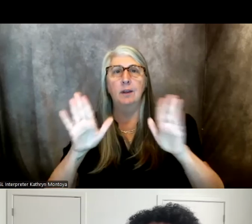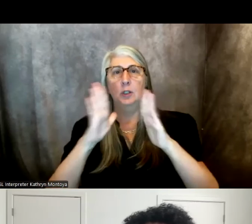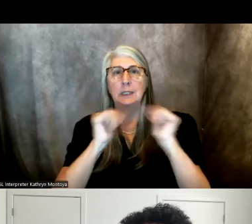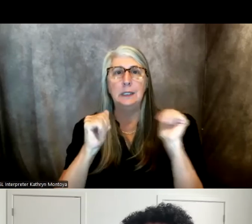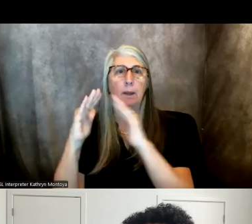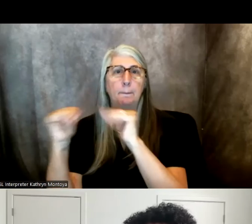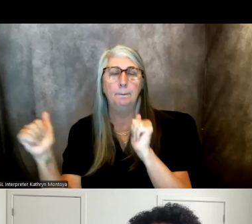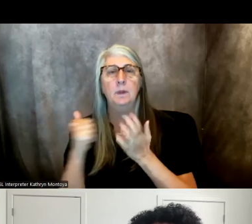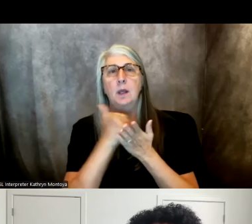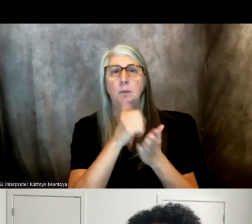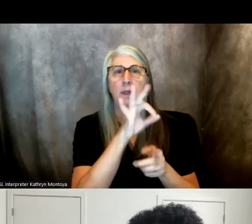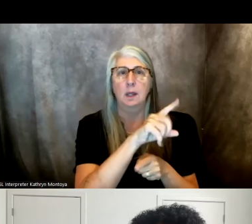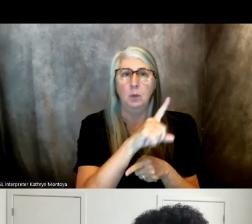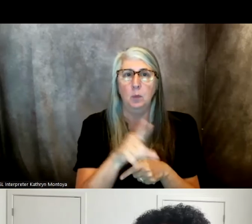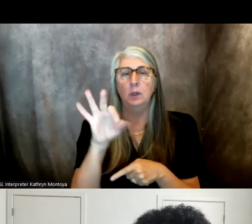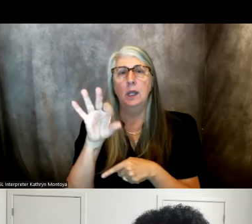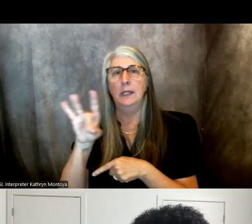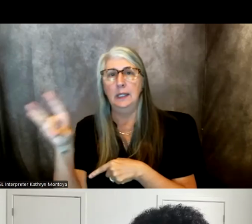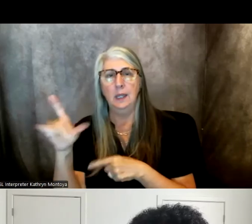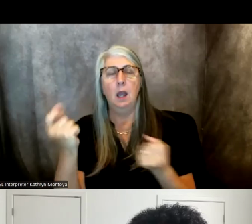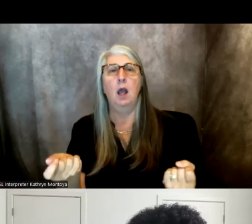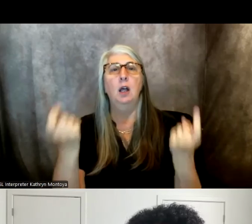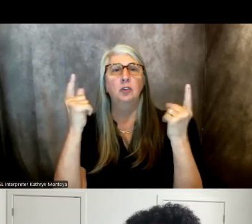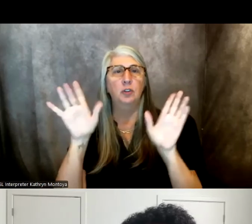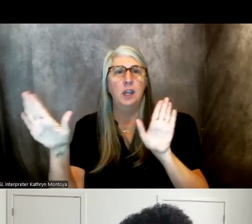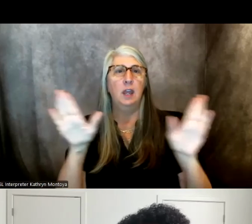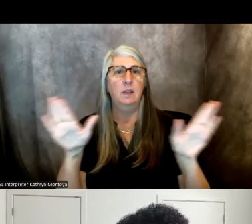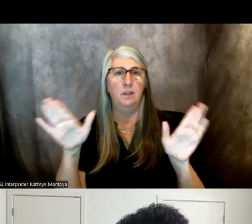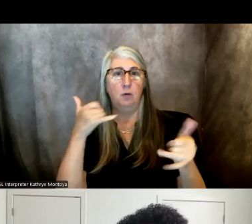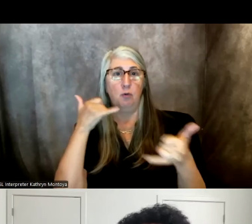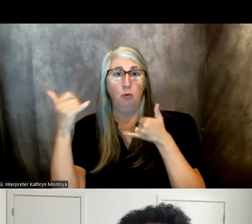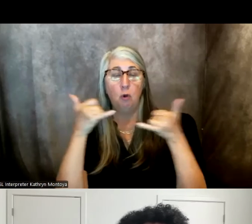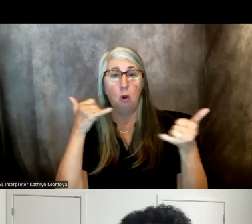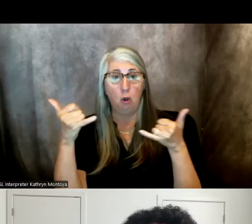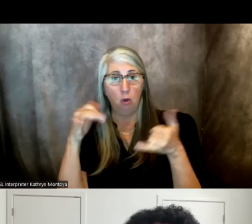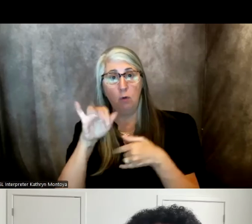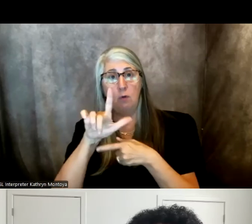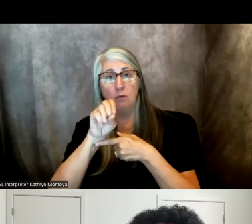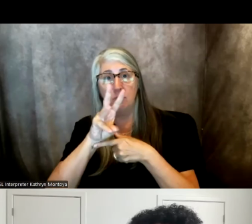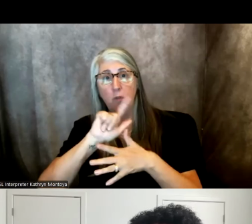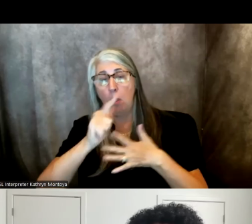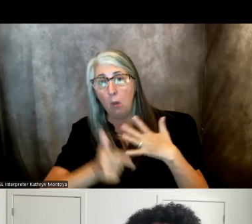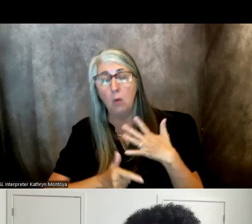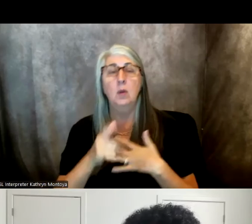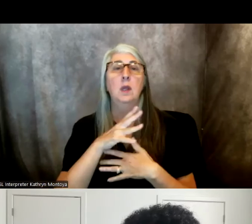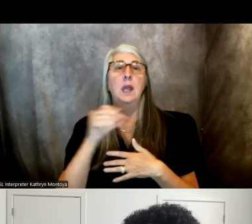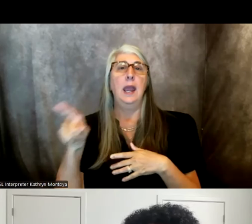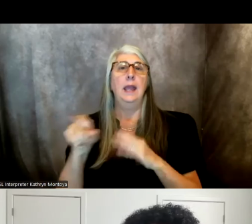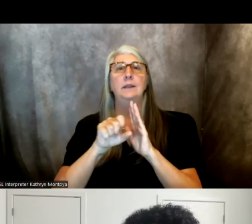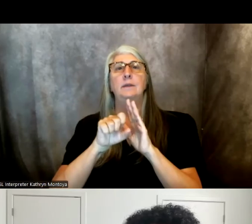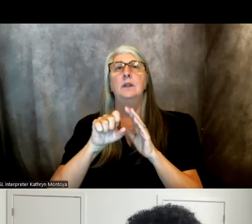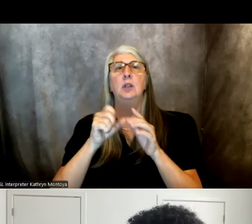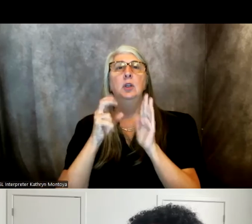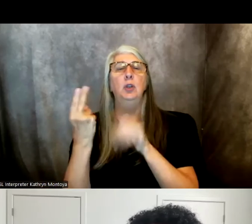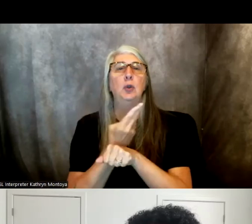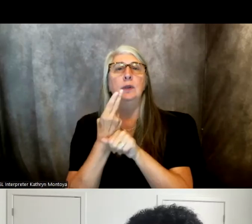helping 911 and 988 understand each other's current call flow and using scenario exercises to help exemplify what that call flow